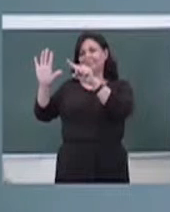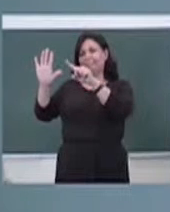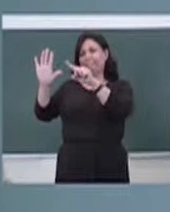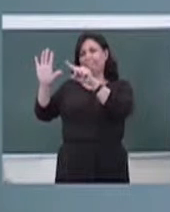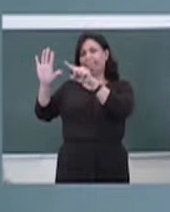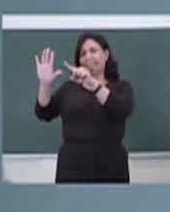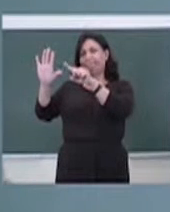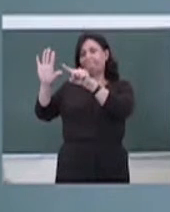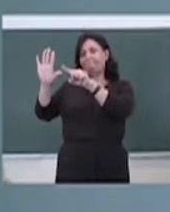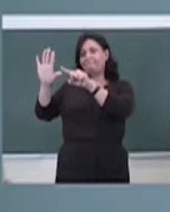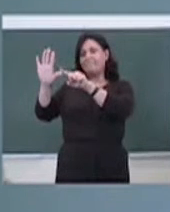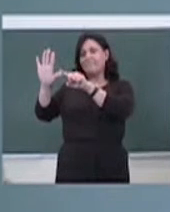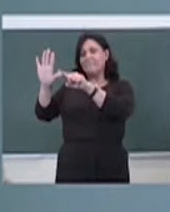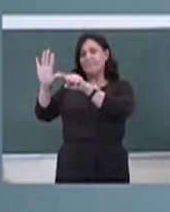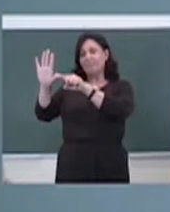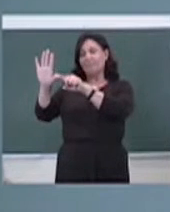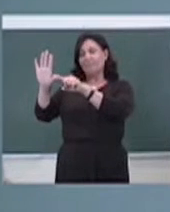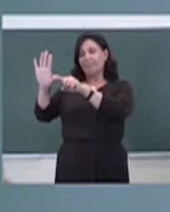Round